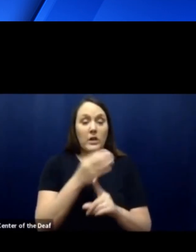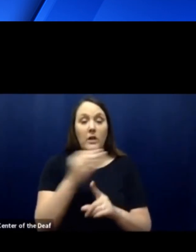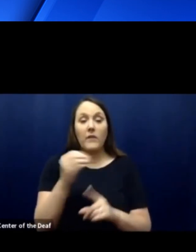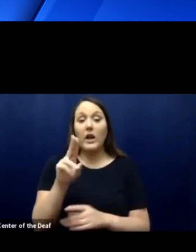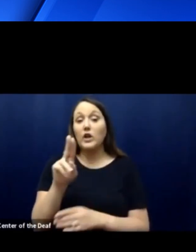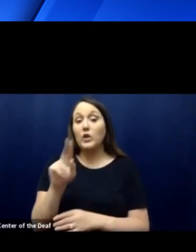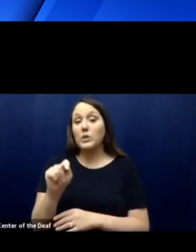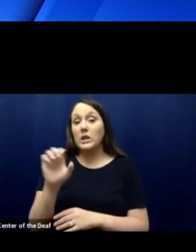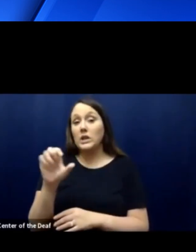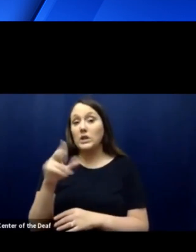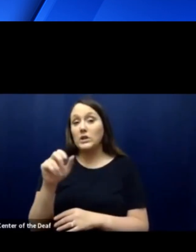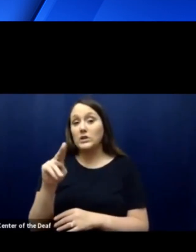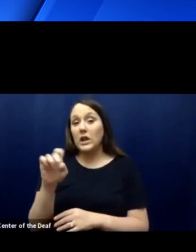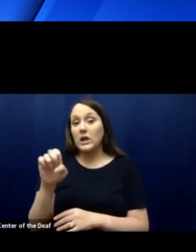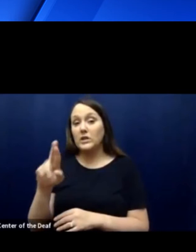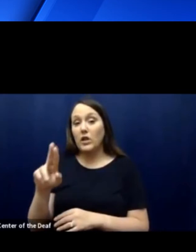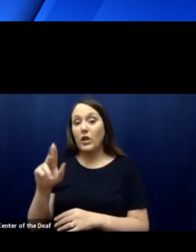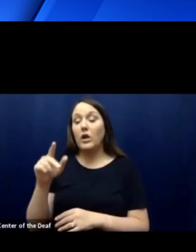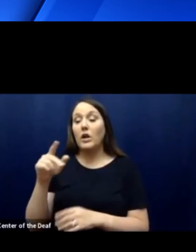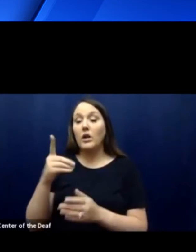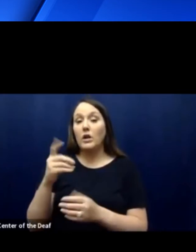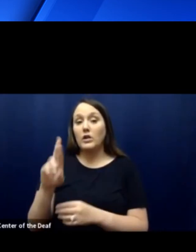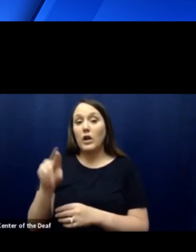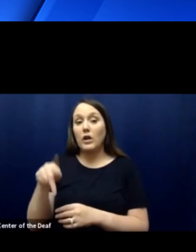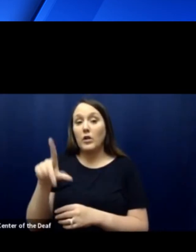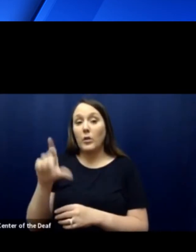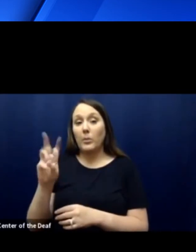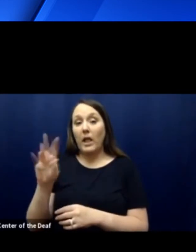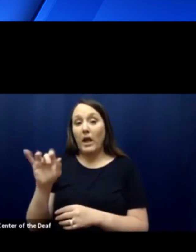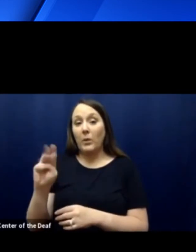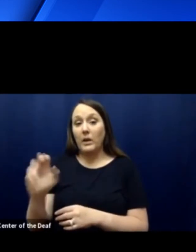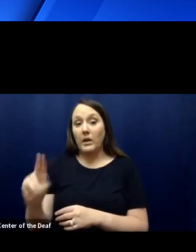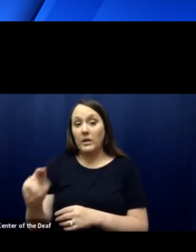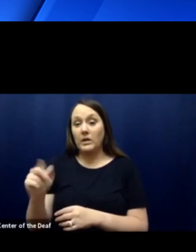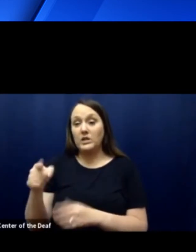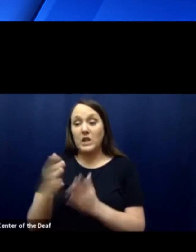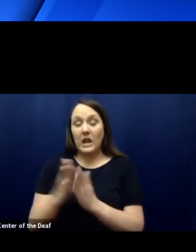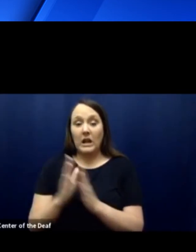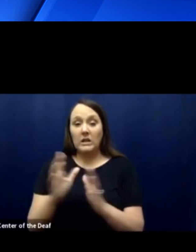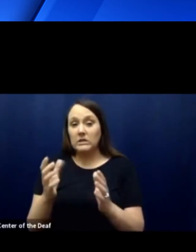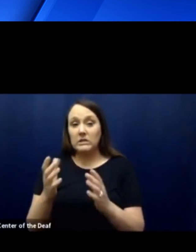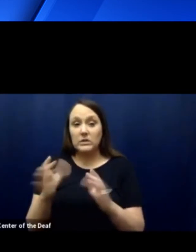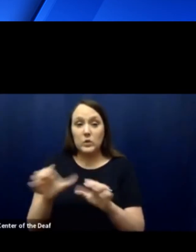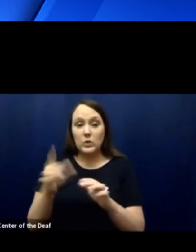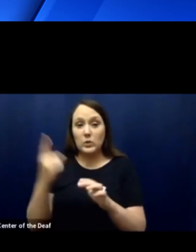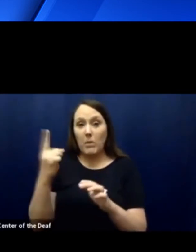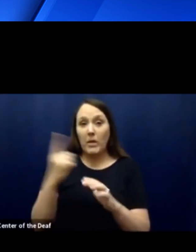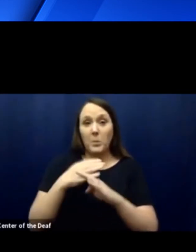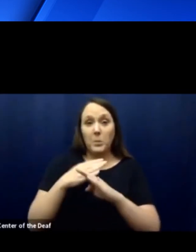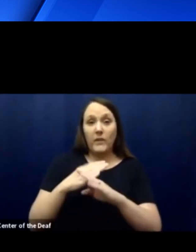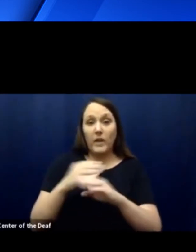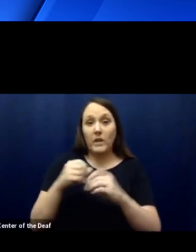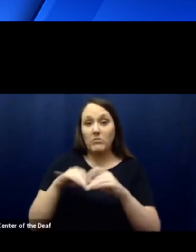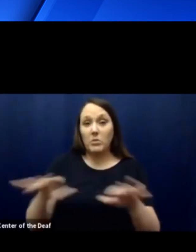this week where Plowman had asked her to take action to prevent COVID spread. What action did the Chancellor ask